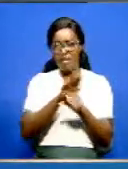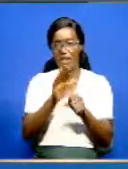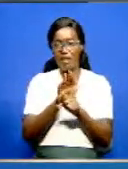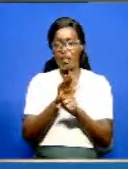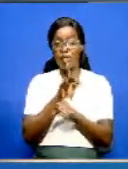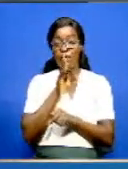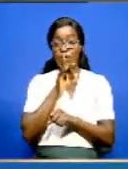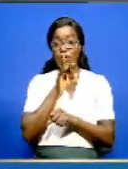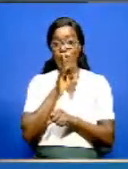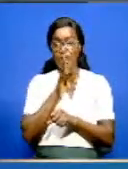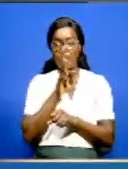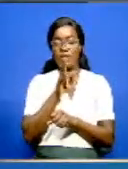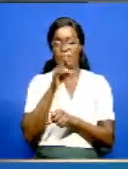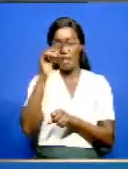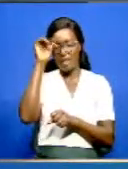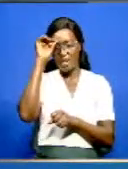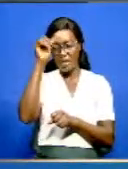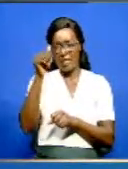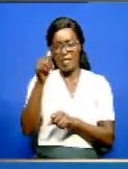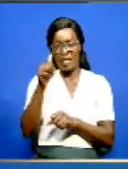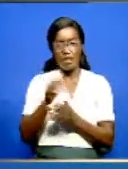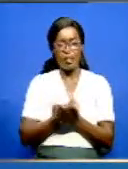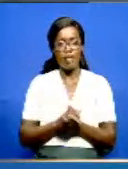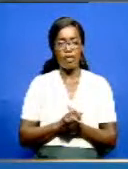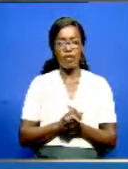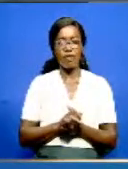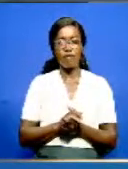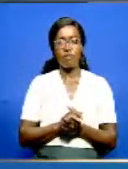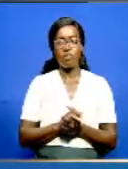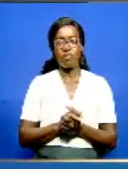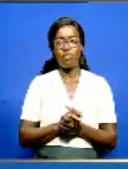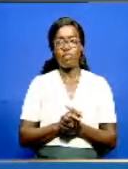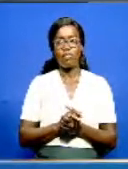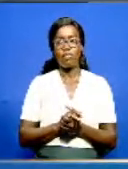quiet intelligence and his loyalty.